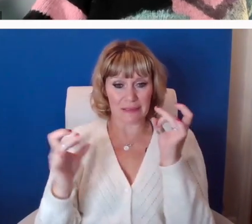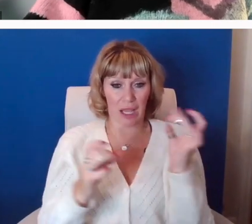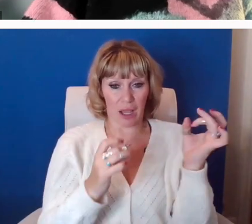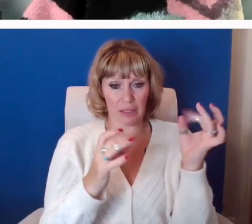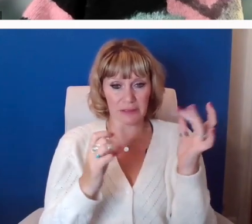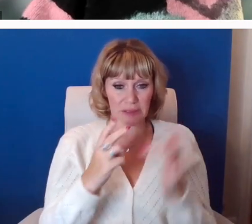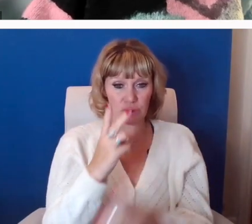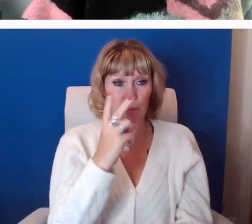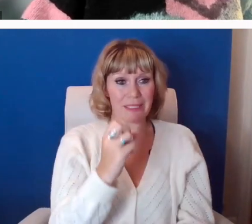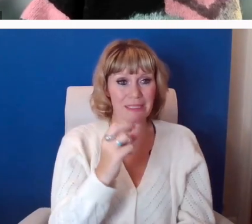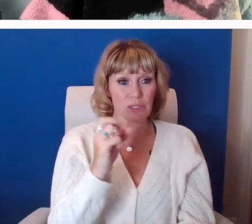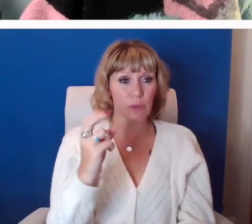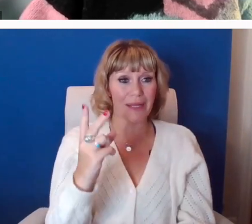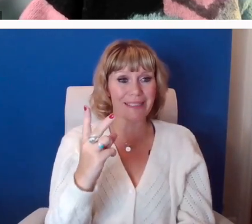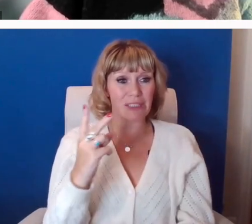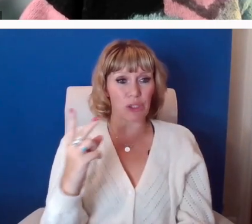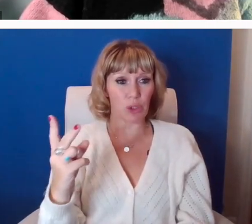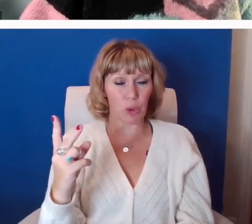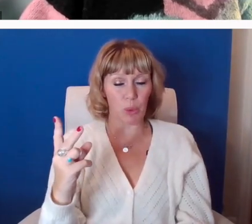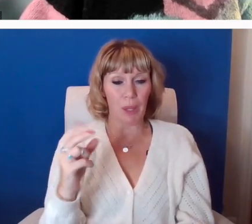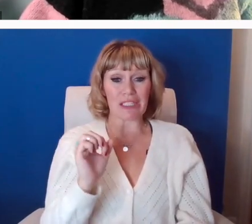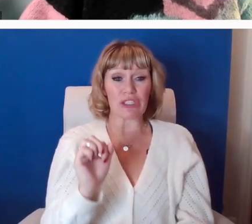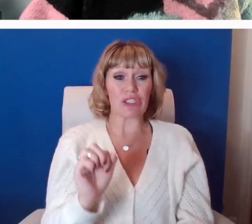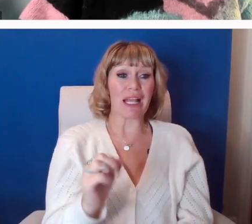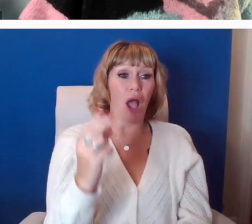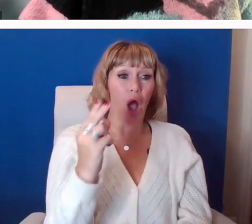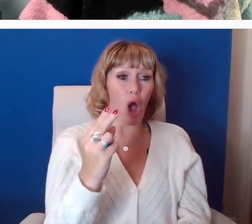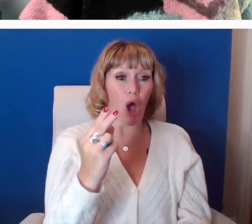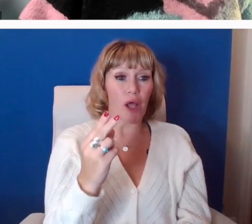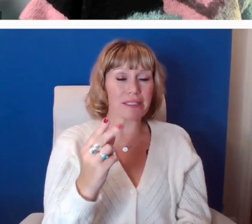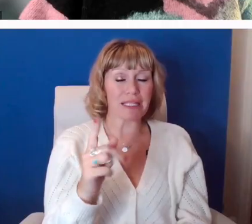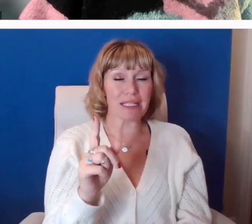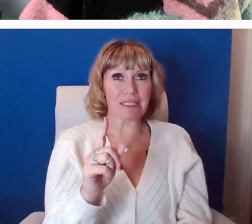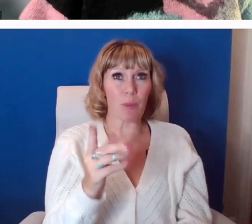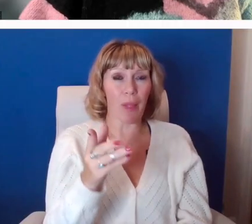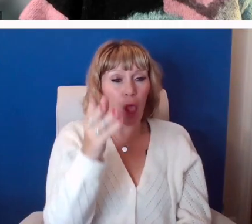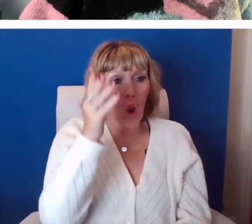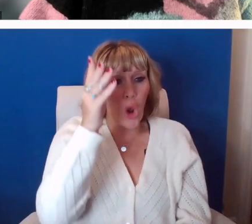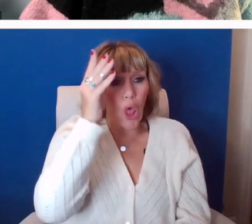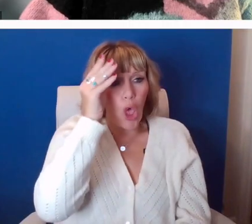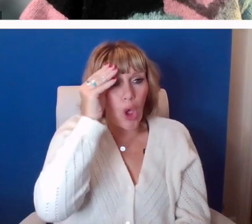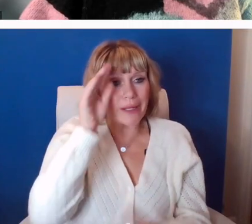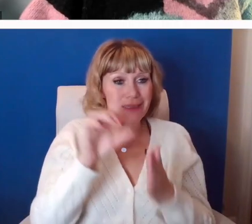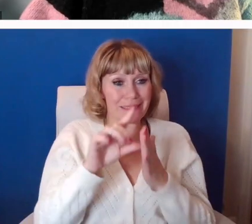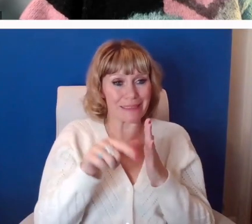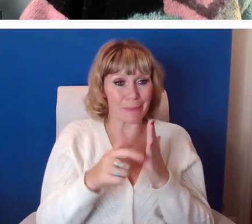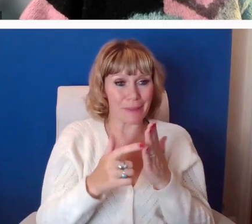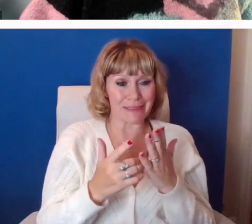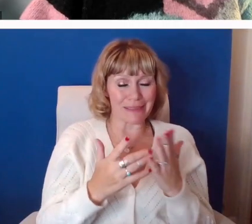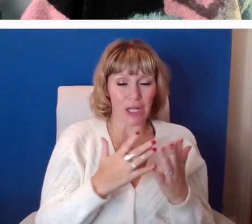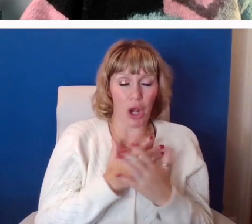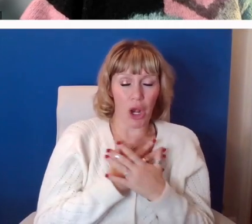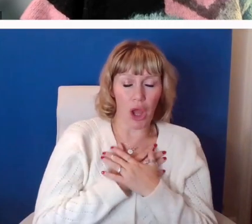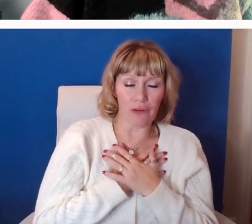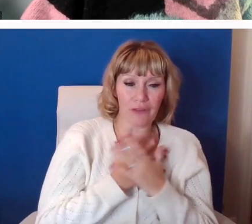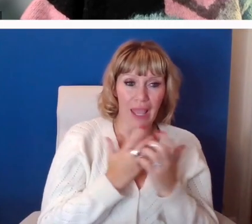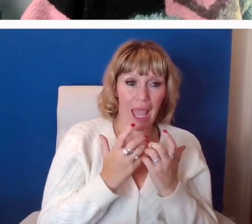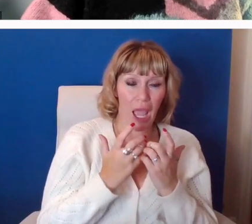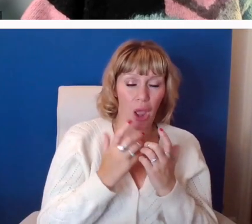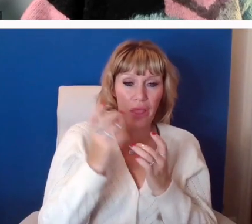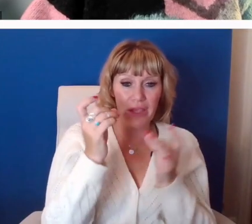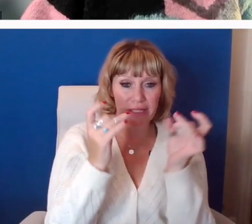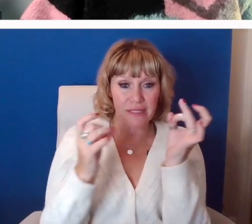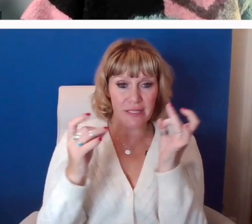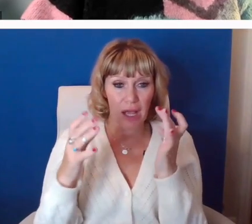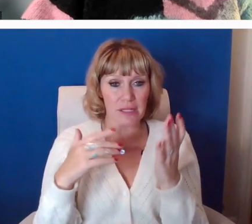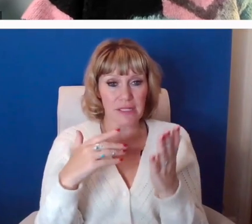And Melissa's a young artist with learning difficulties. I love the way that the stars are just so three-dimensional